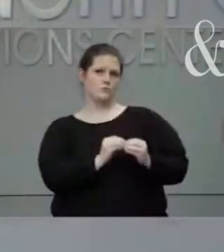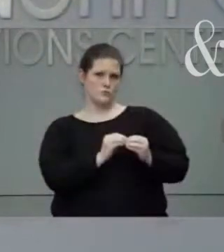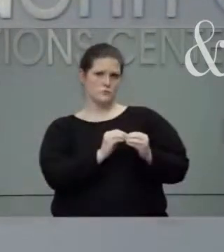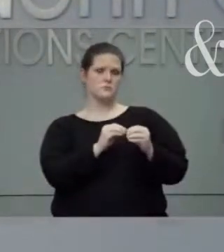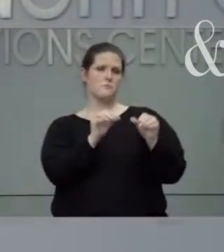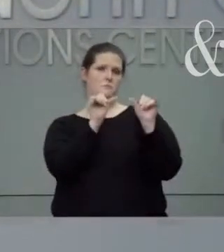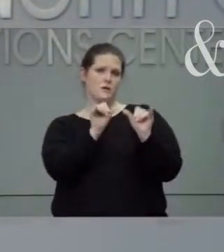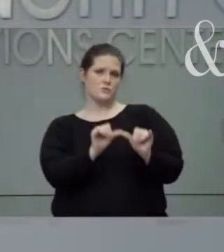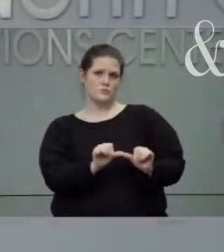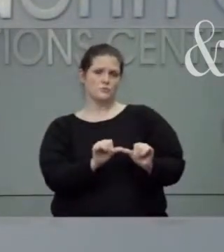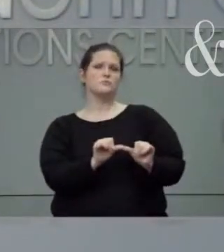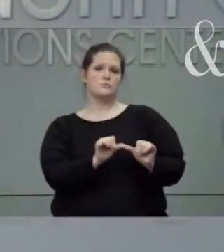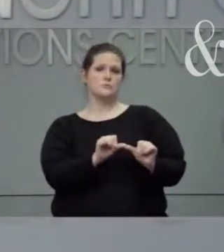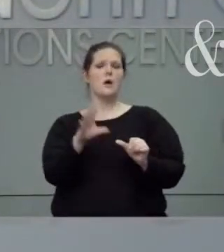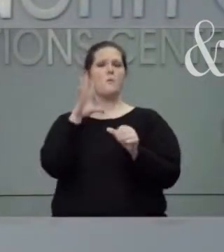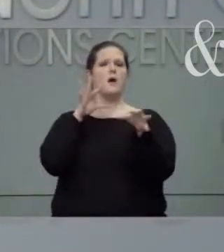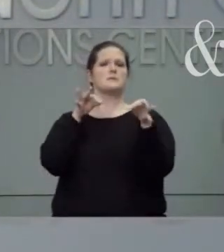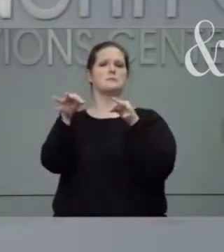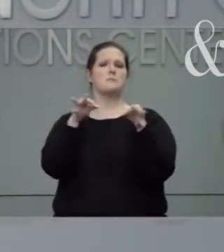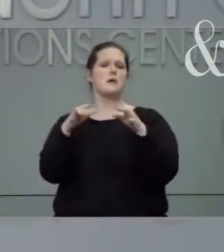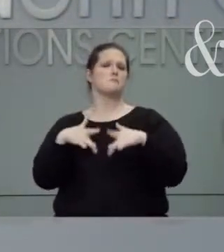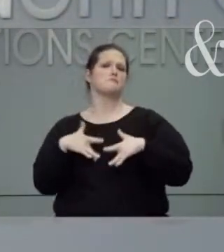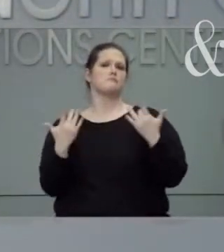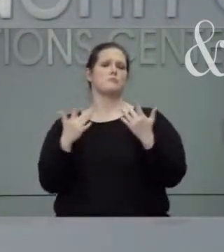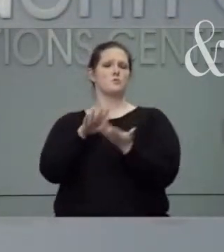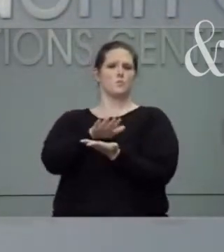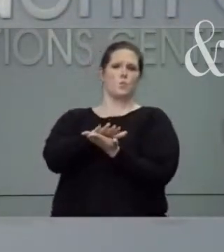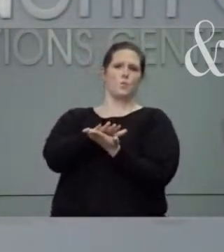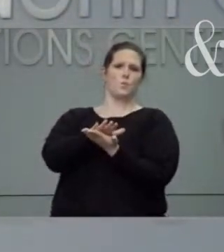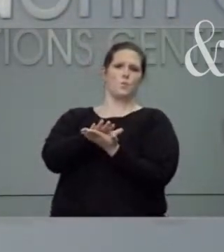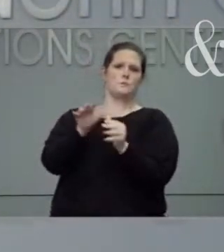update on our schools. Dr. Cohen.